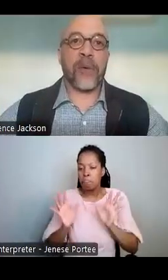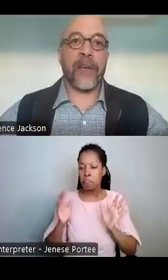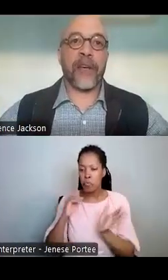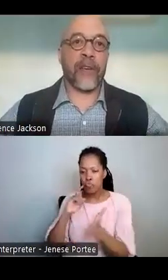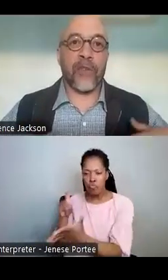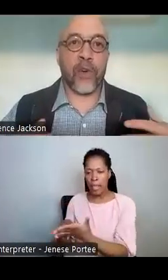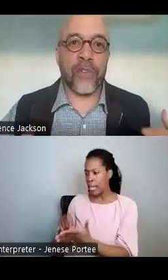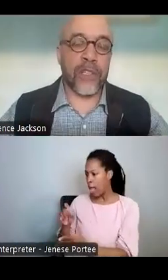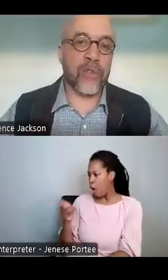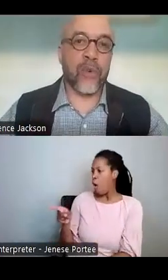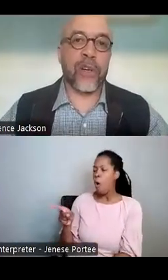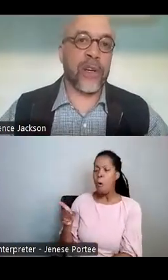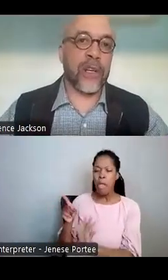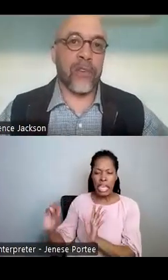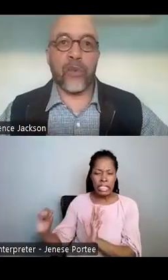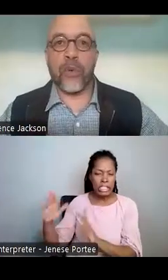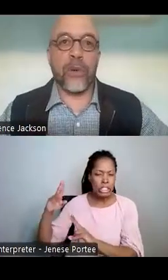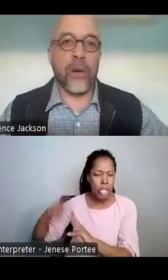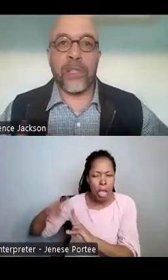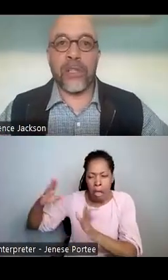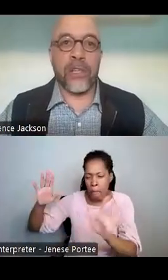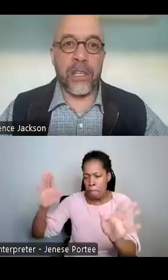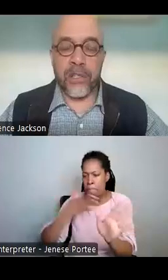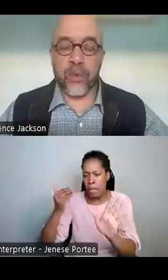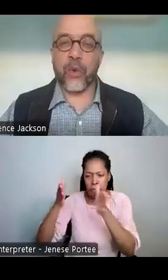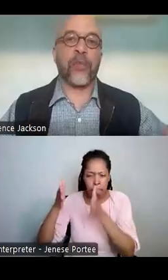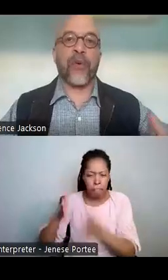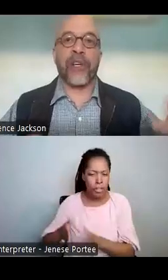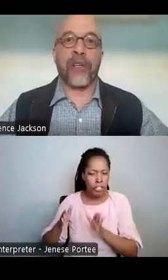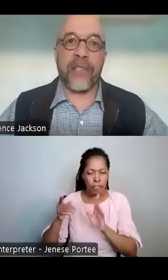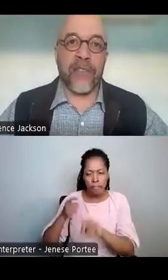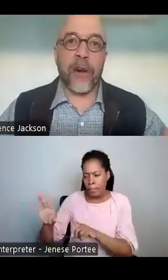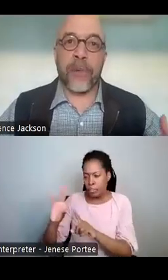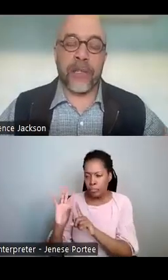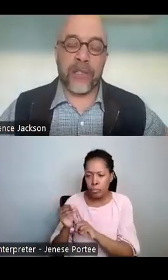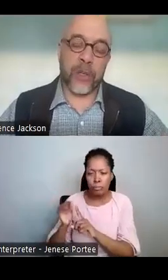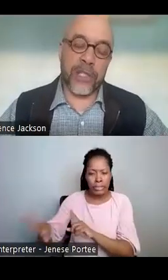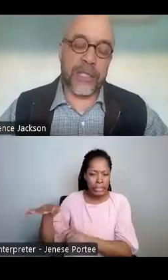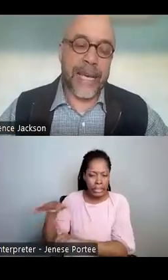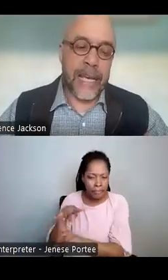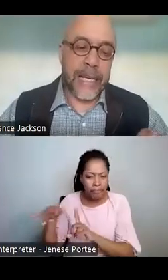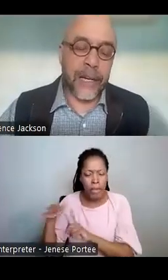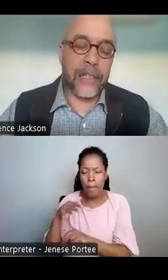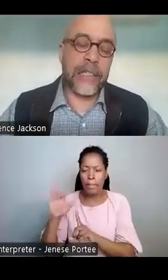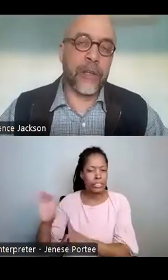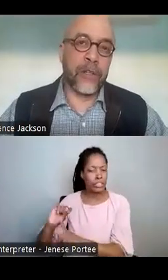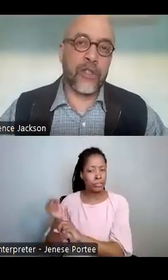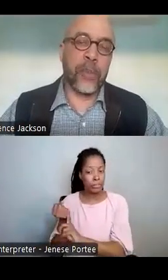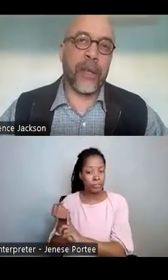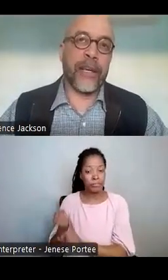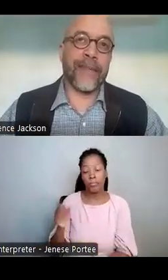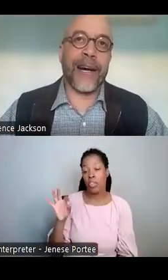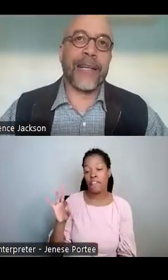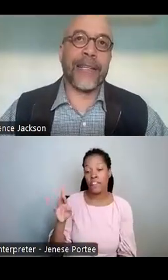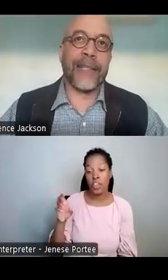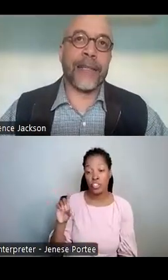as being, sort of the extraordinary individual in his group or in his environment, in his circumstance. Douglass learns to